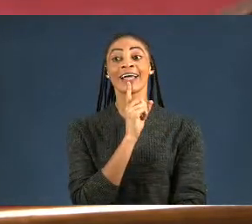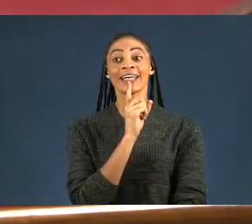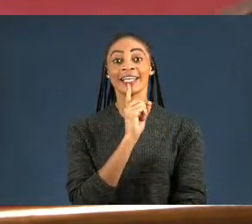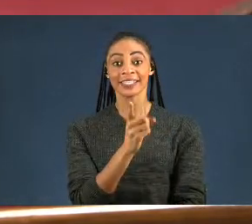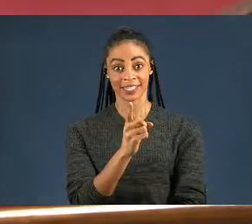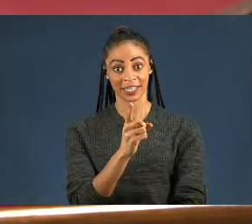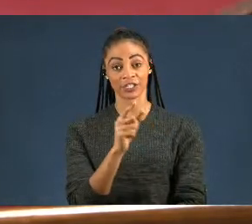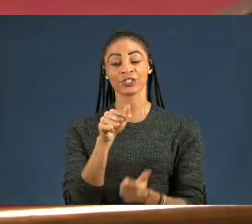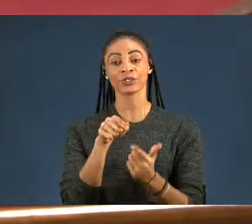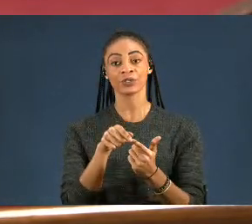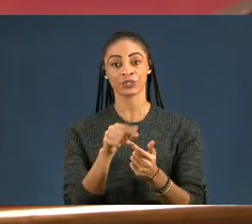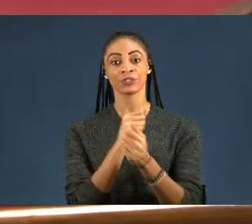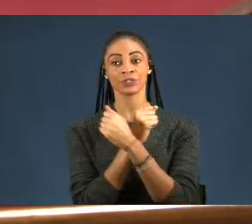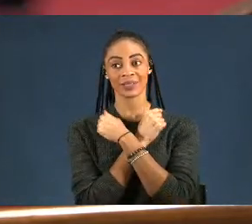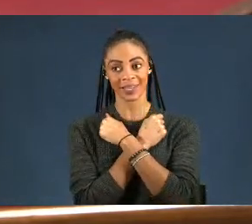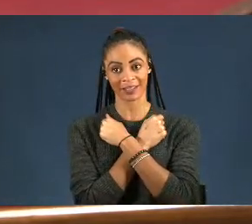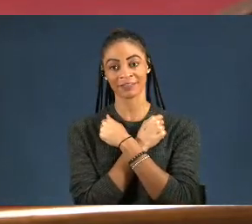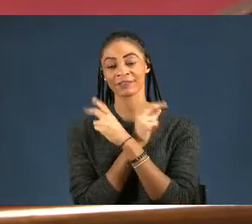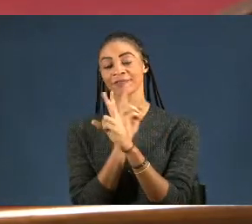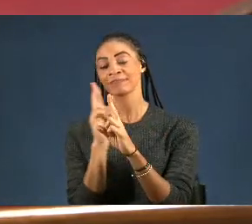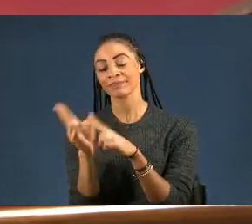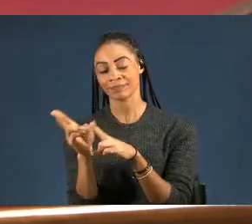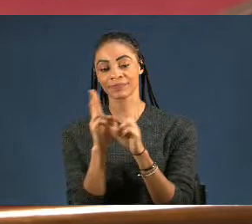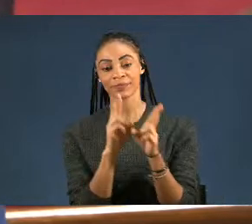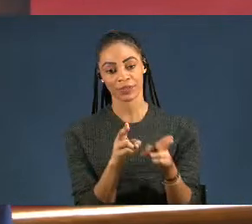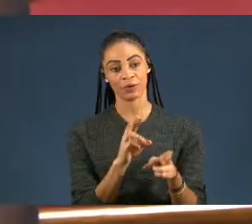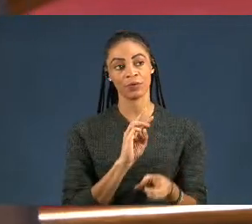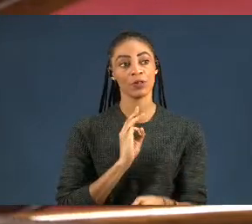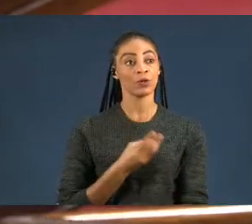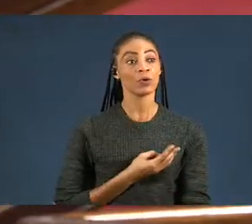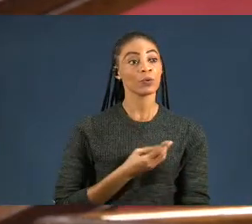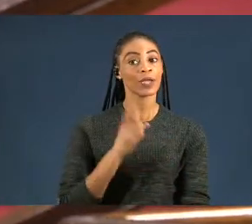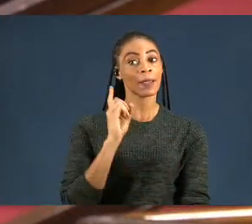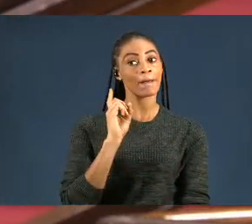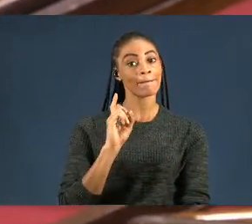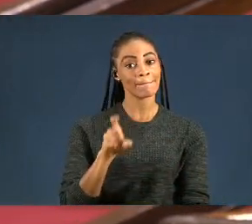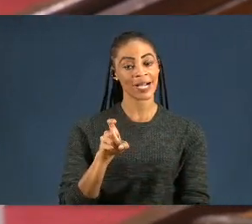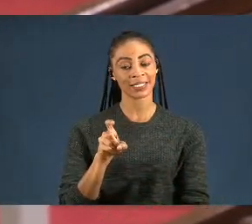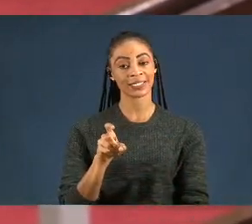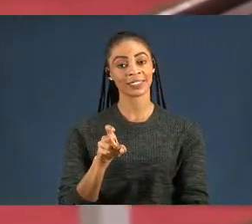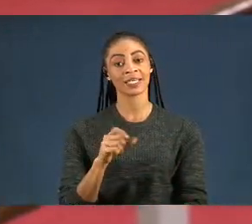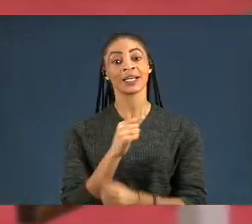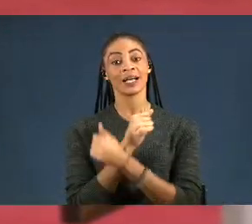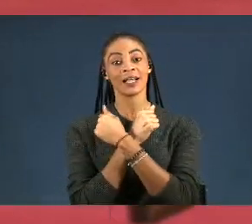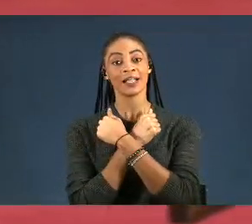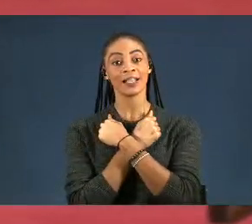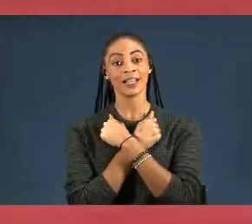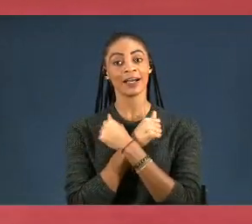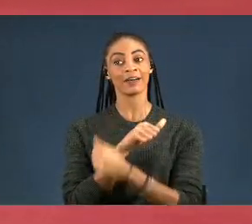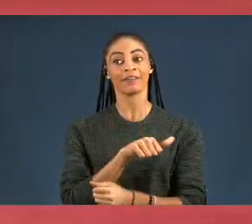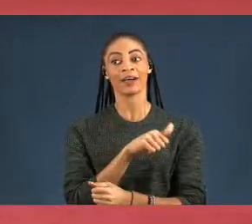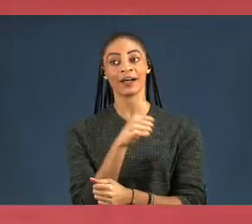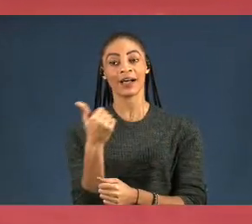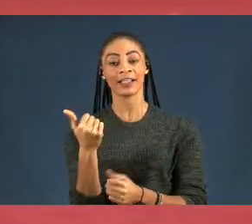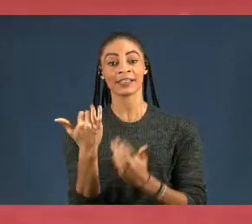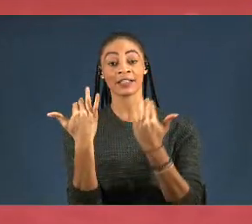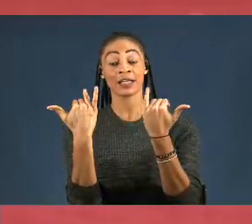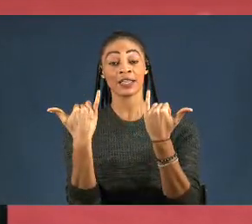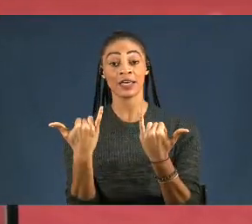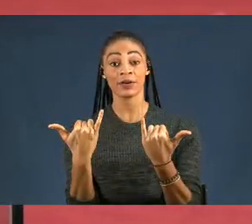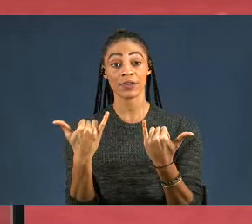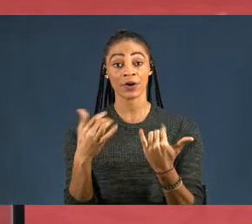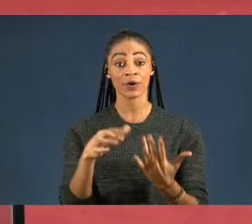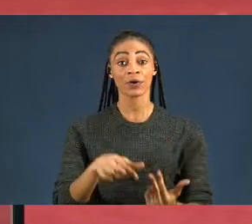a general command. We are to love one another, and you can read those scriptures in your own. But I want to look at specific